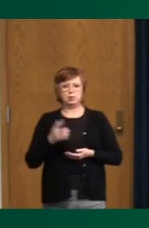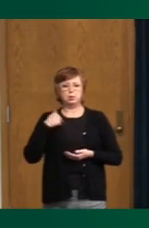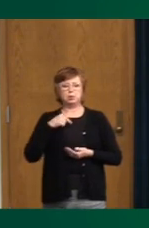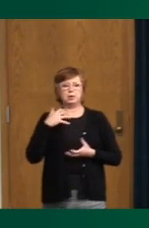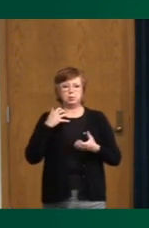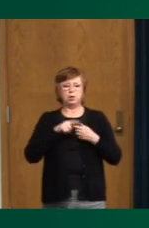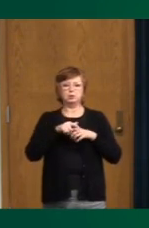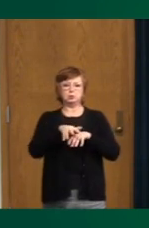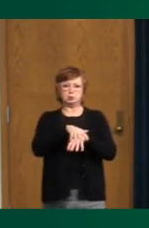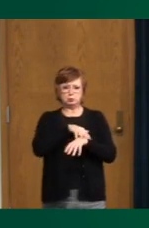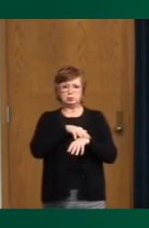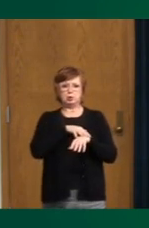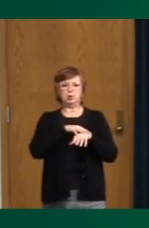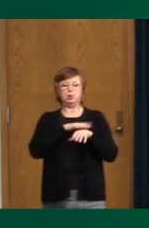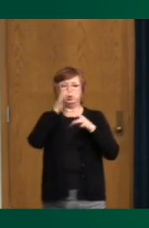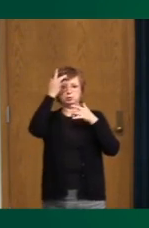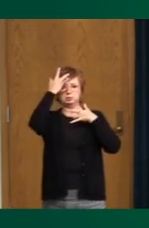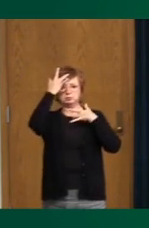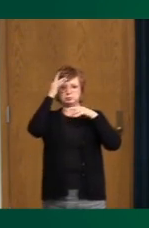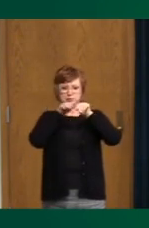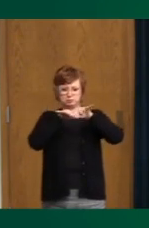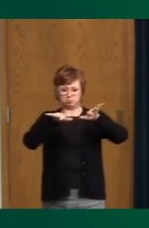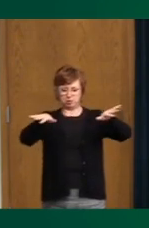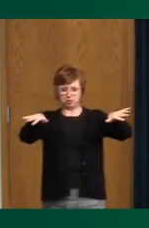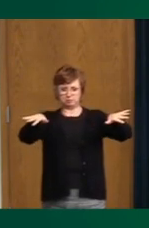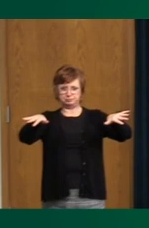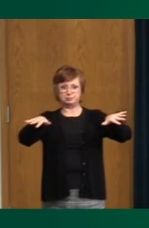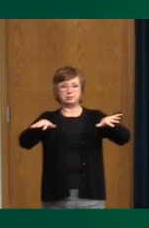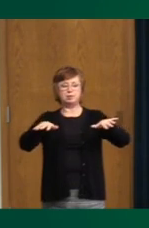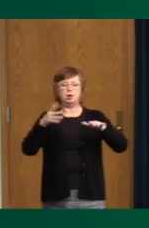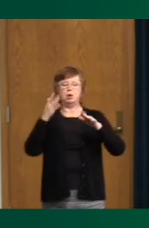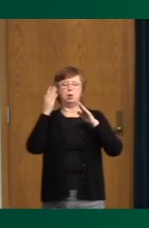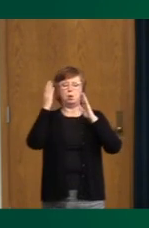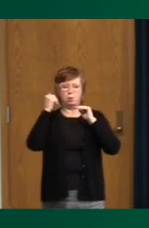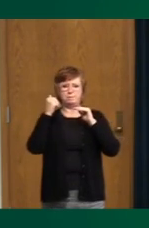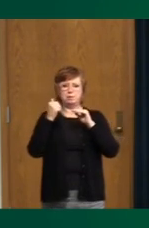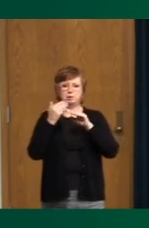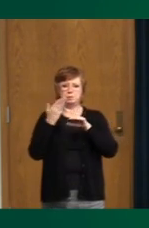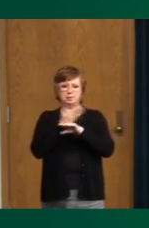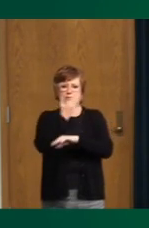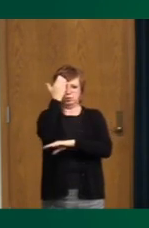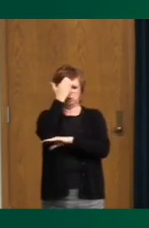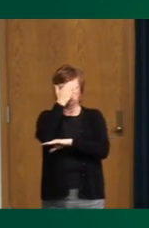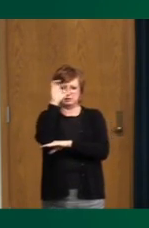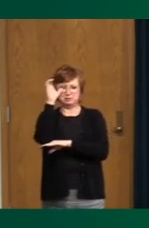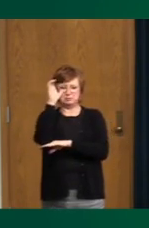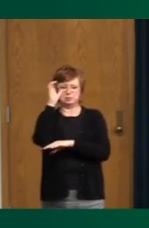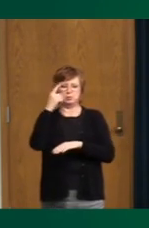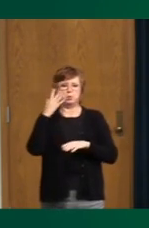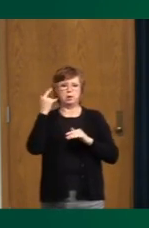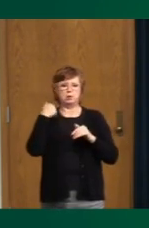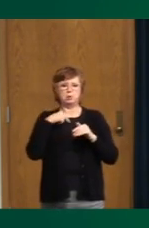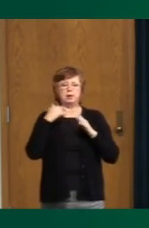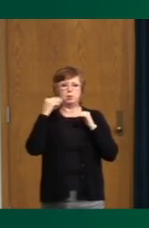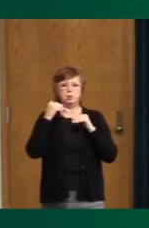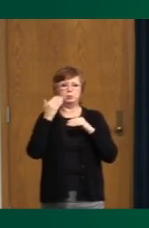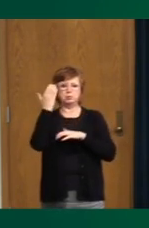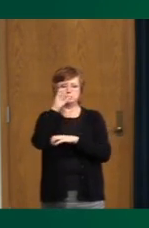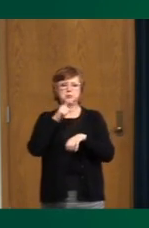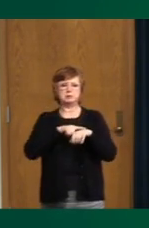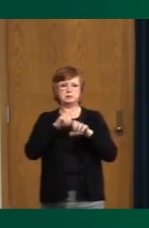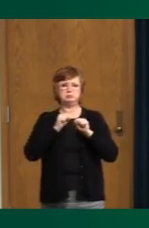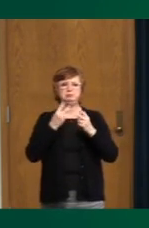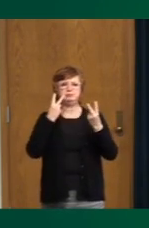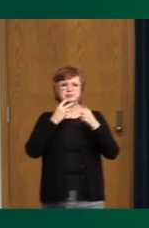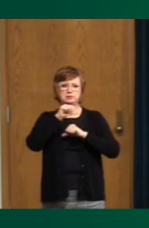hope and our plan is to curb that prior to Christmas so that we can actually have some degree of visitation over the Christmas